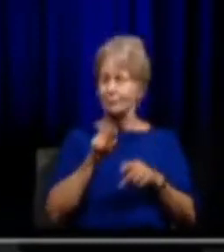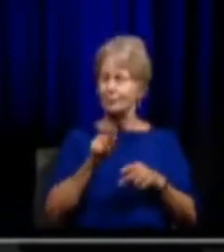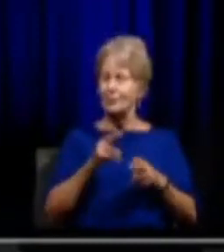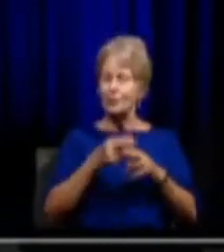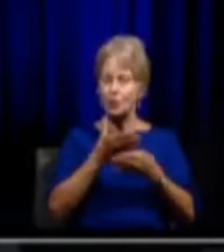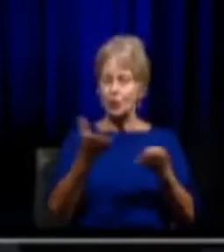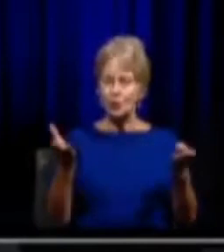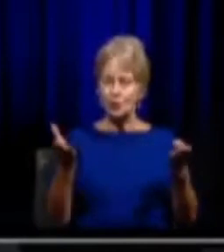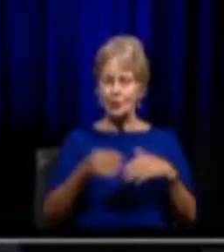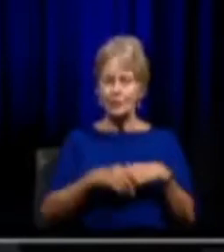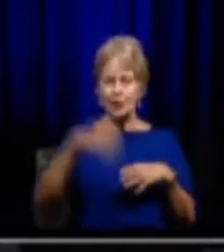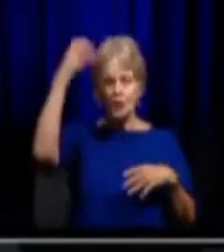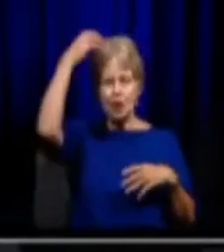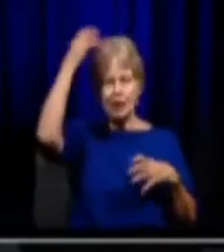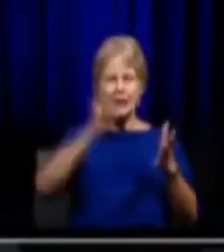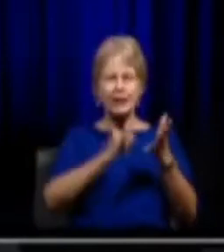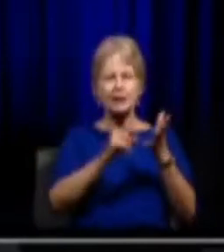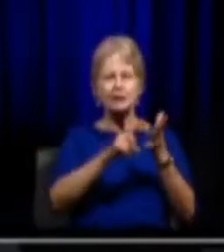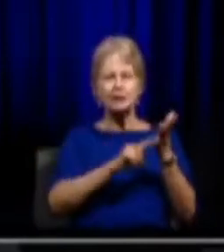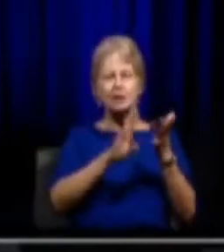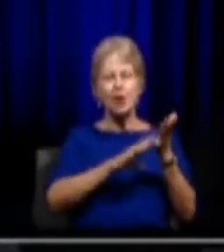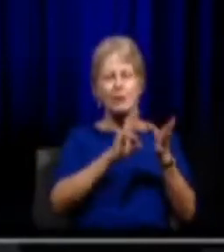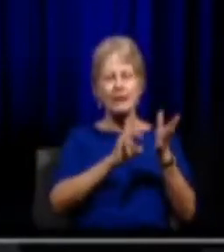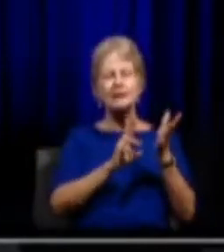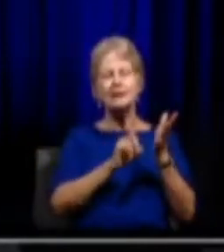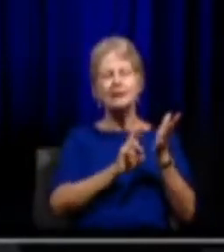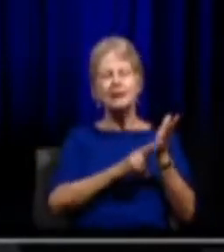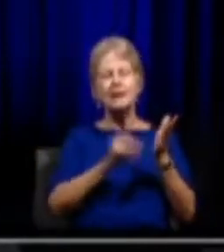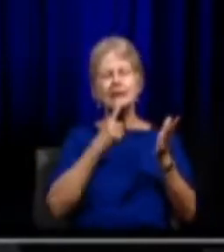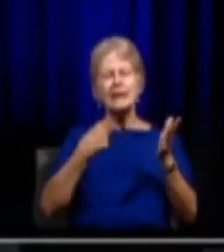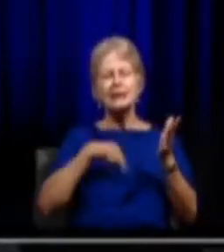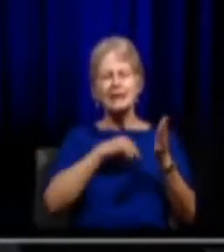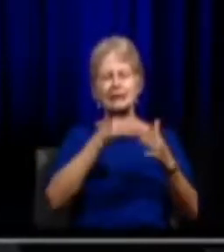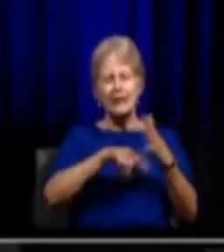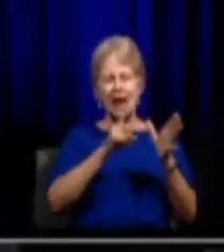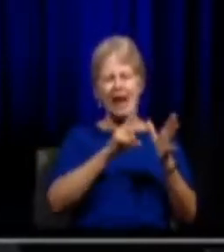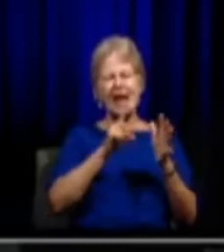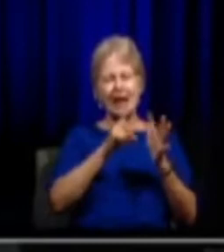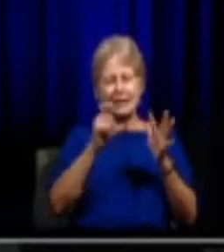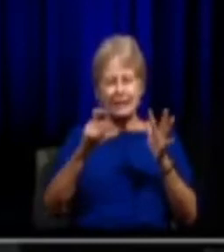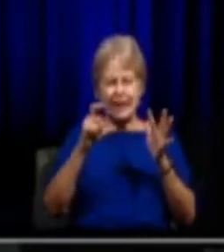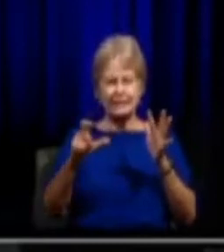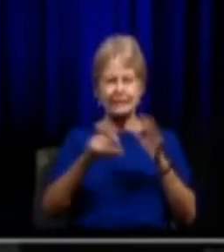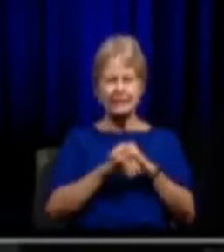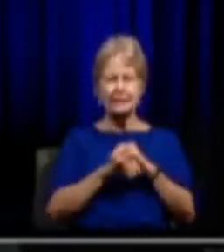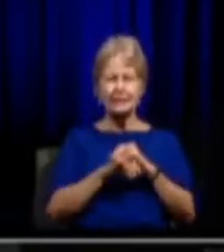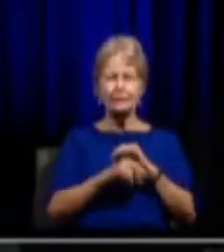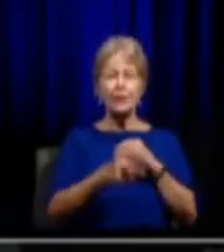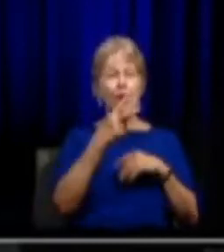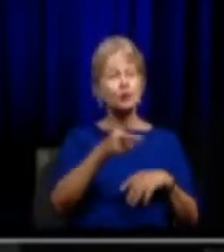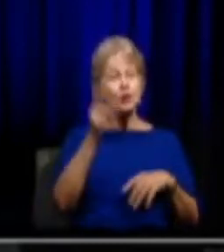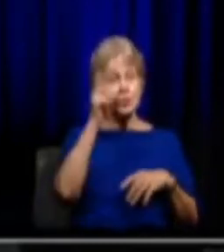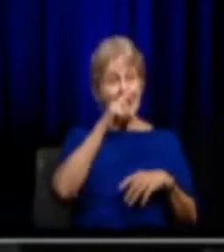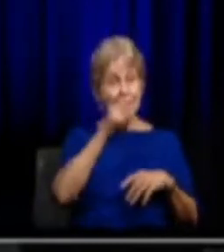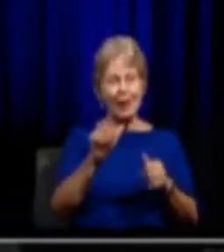So King Solomon again tells us in Ecclesiastes, It says this: two people are better off